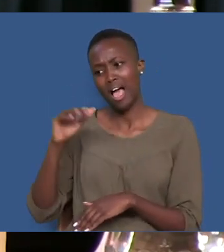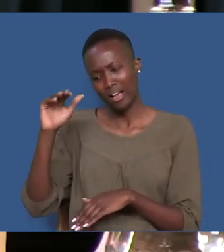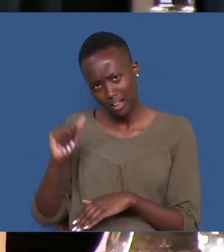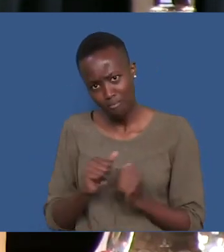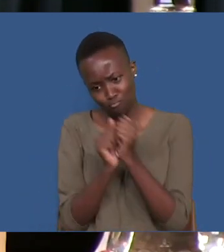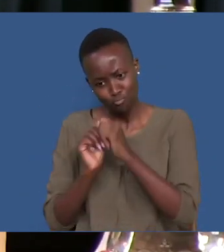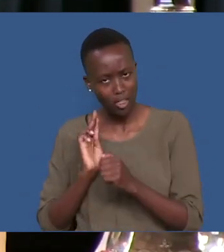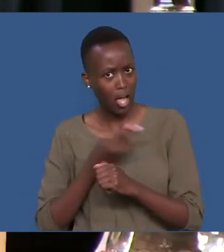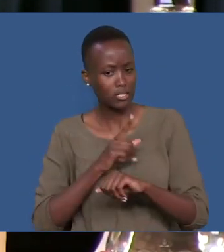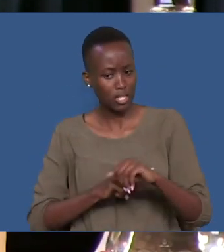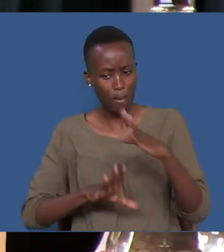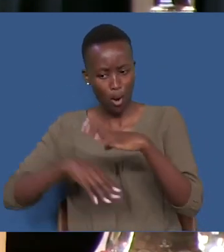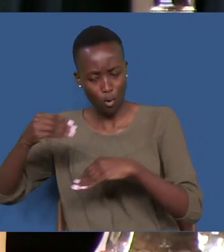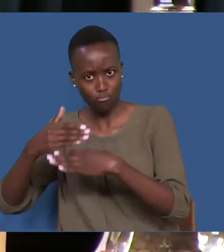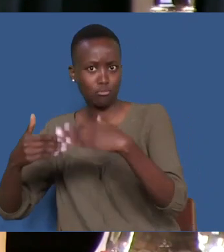I would like to believe that